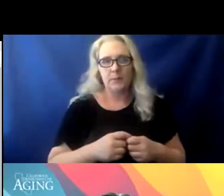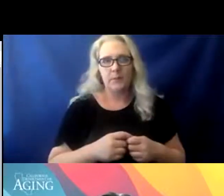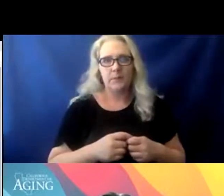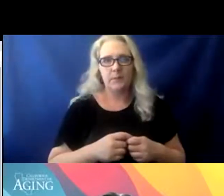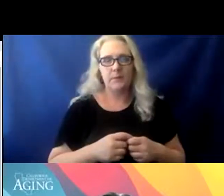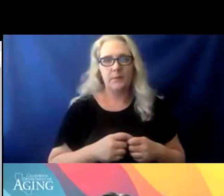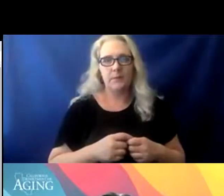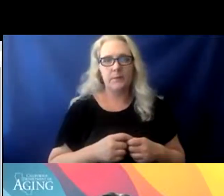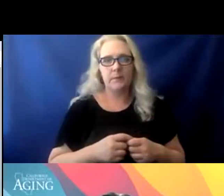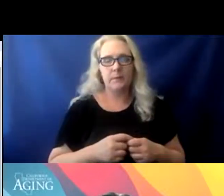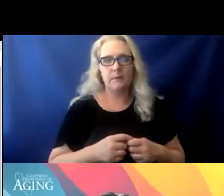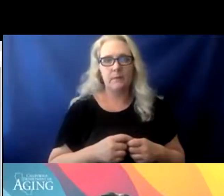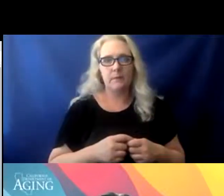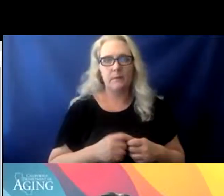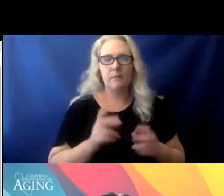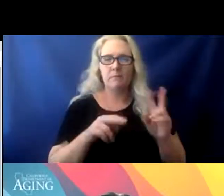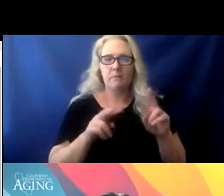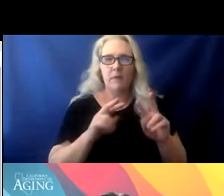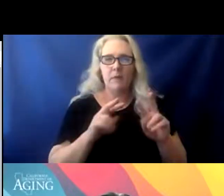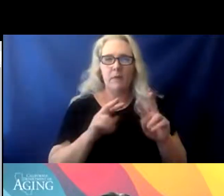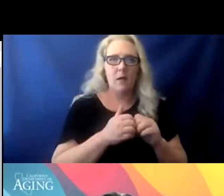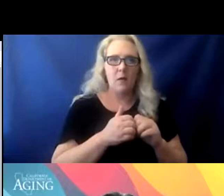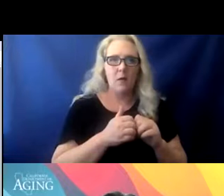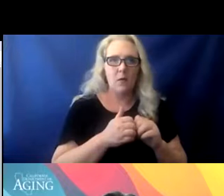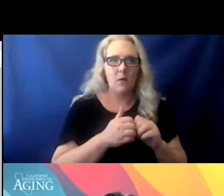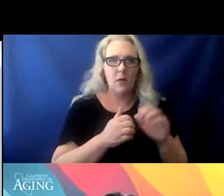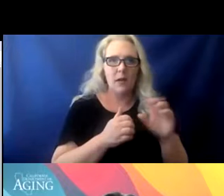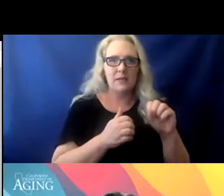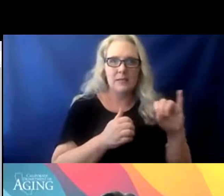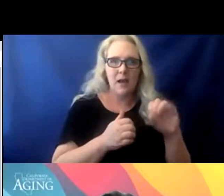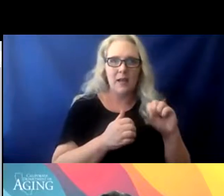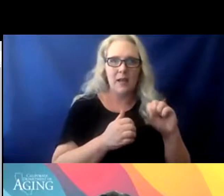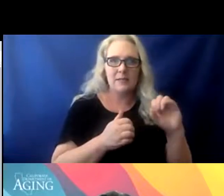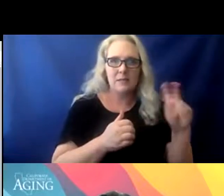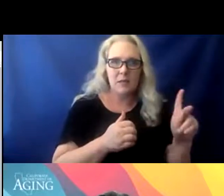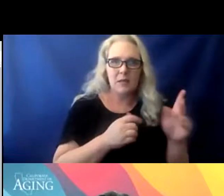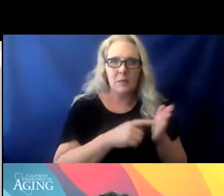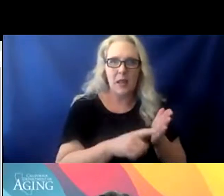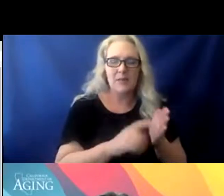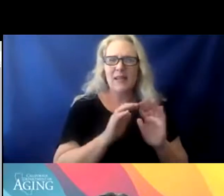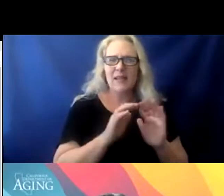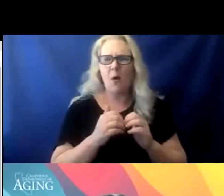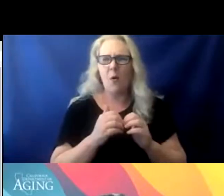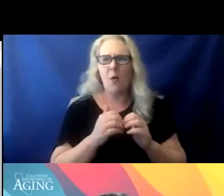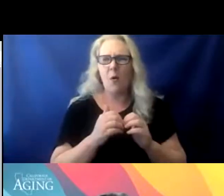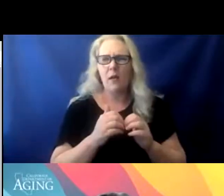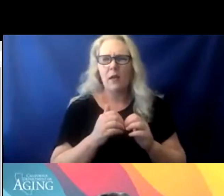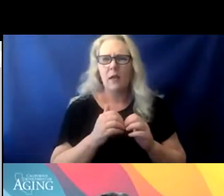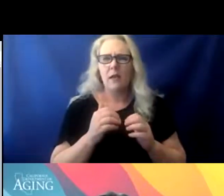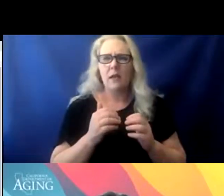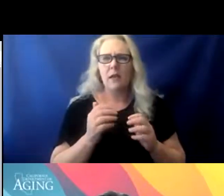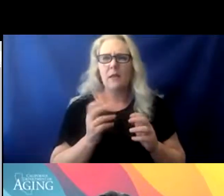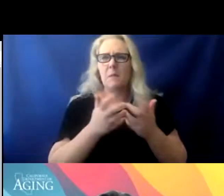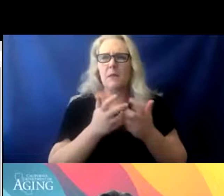how well those SSI, SSP payments actually meet the cost of living for